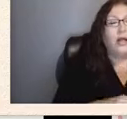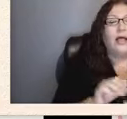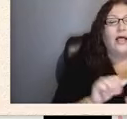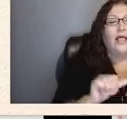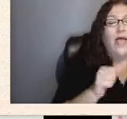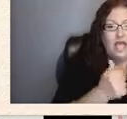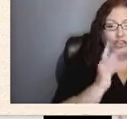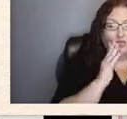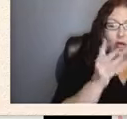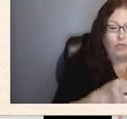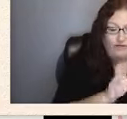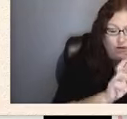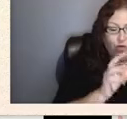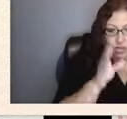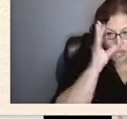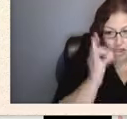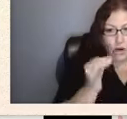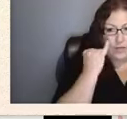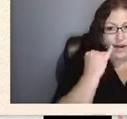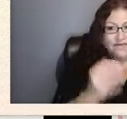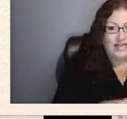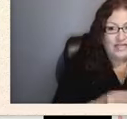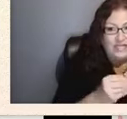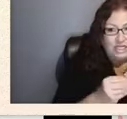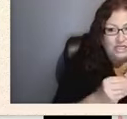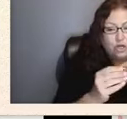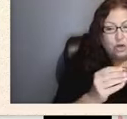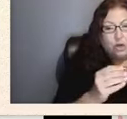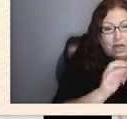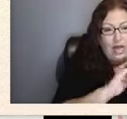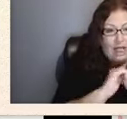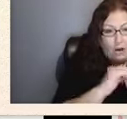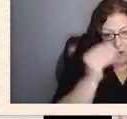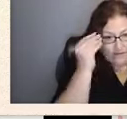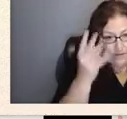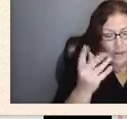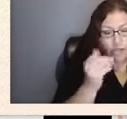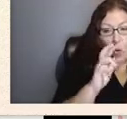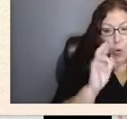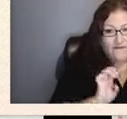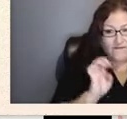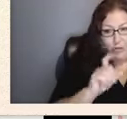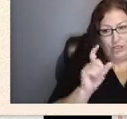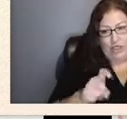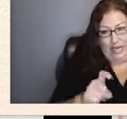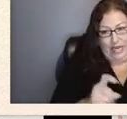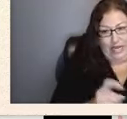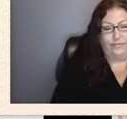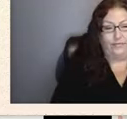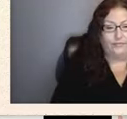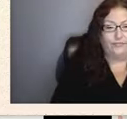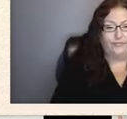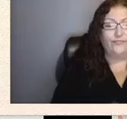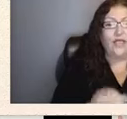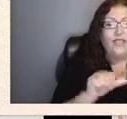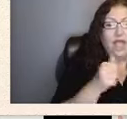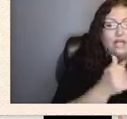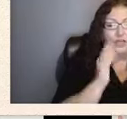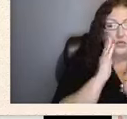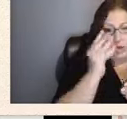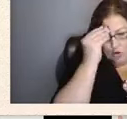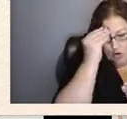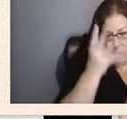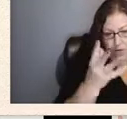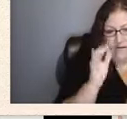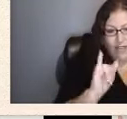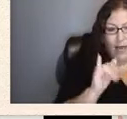to determine if additional collateral information or evaluations are needed. The agency will notify the applicant